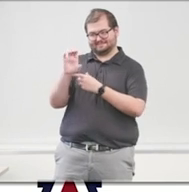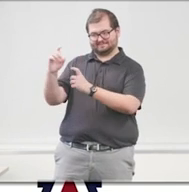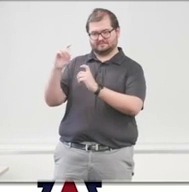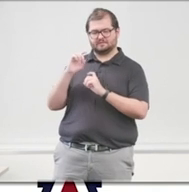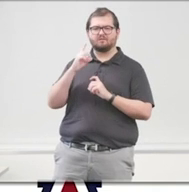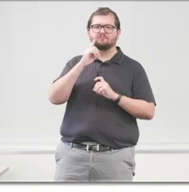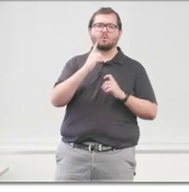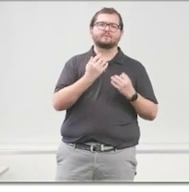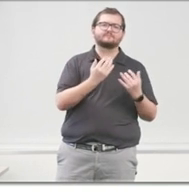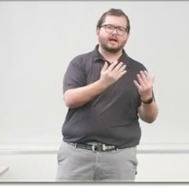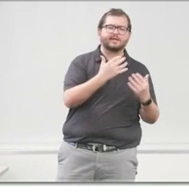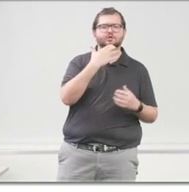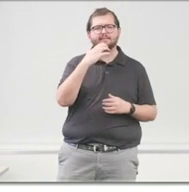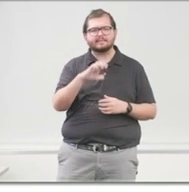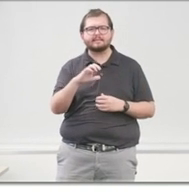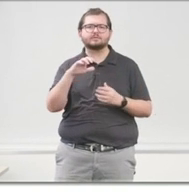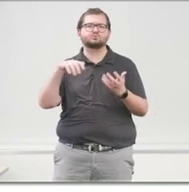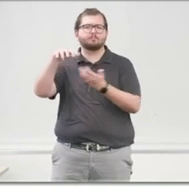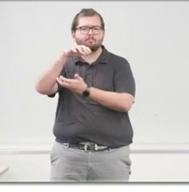things like that as well.